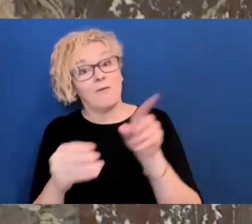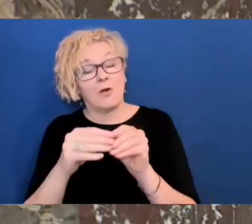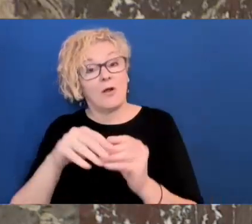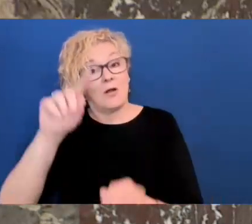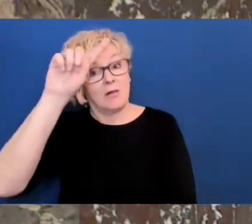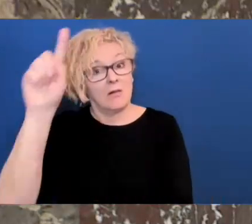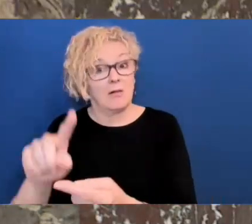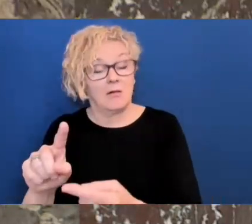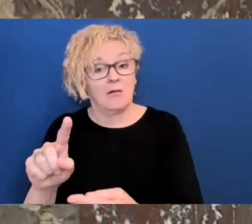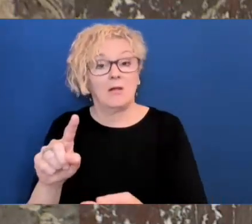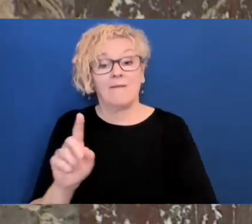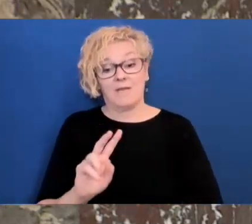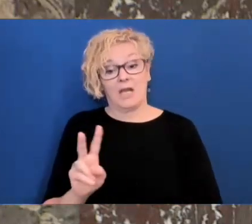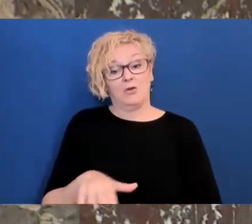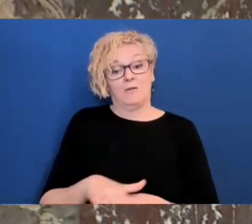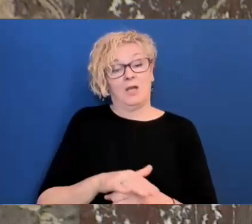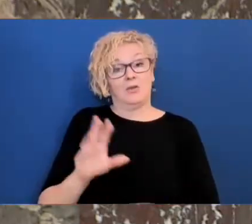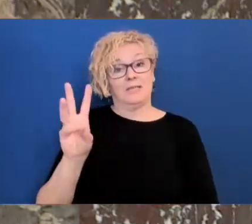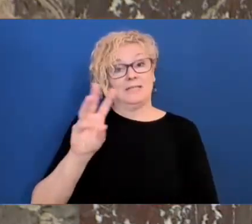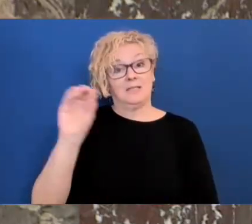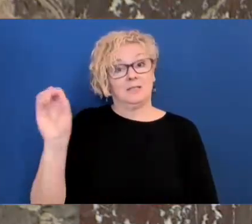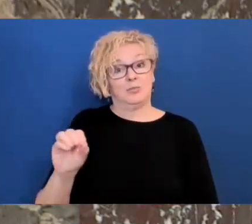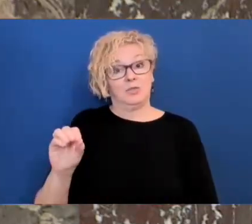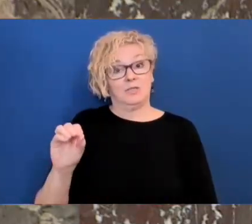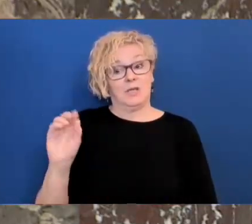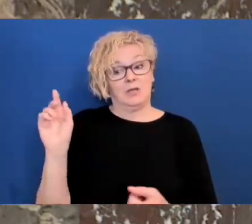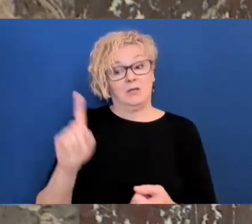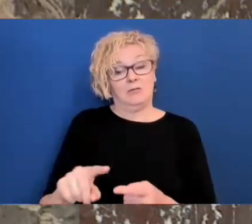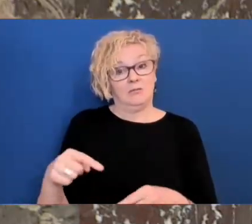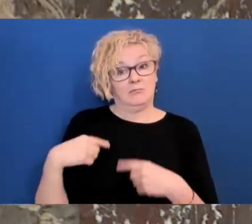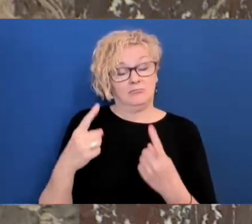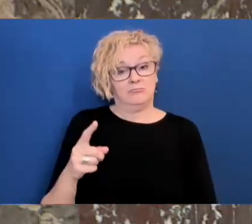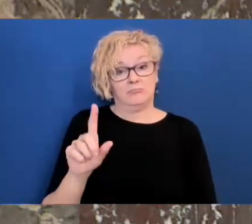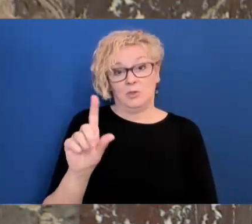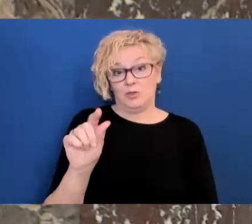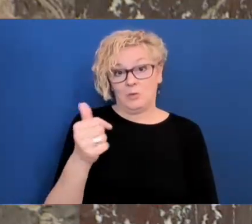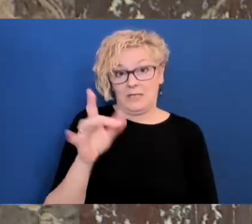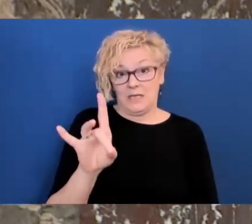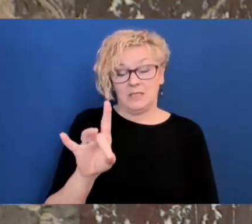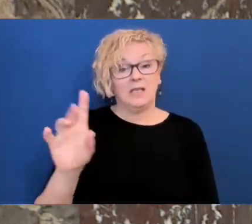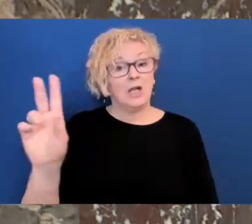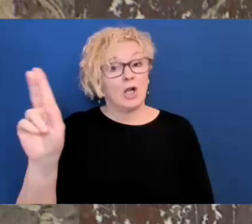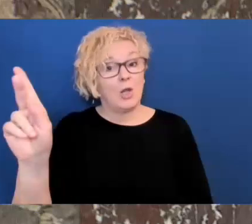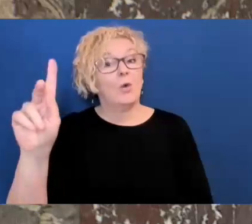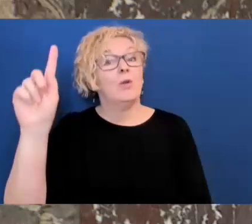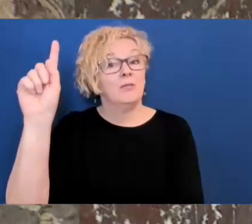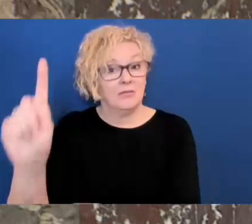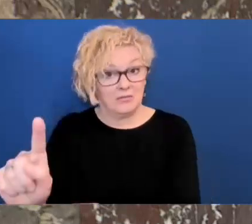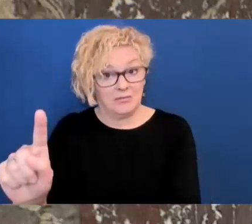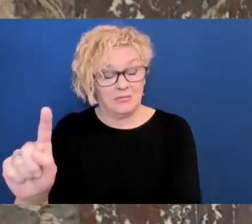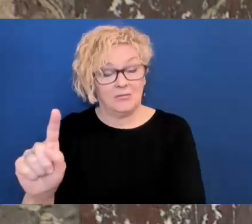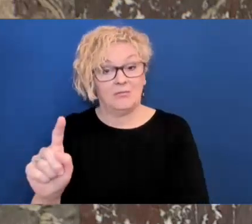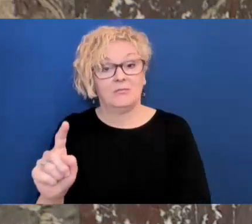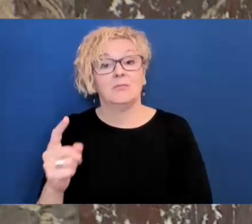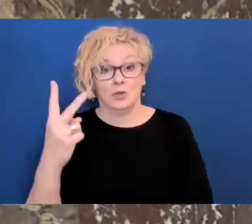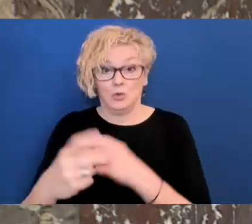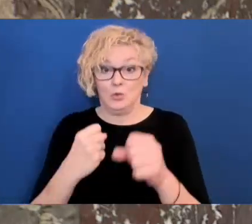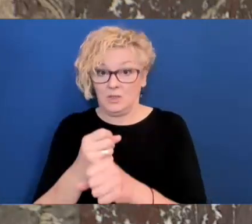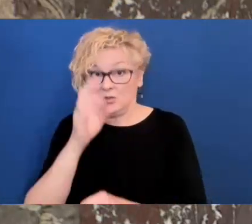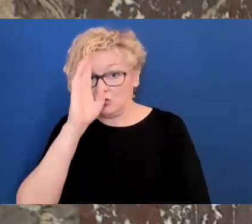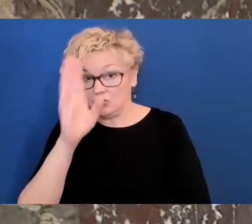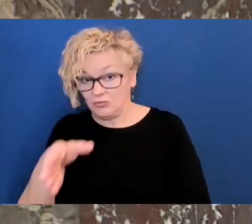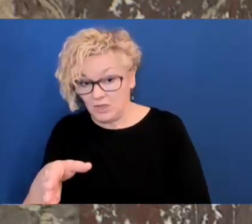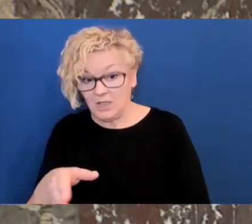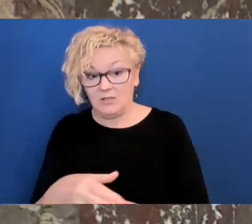18% over 2016. In Kelowna, decreased the second year in a row, down 17% over the high water mark in